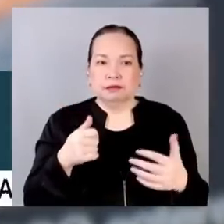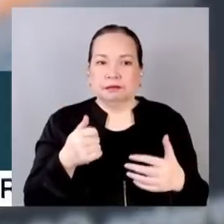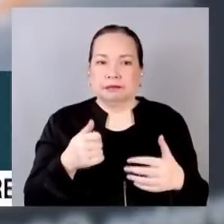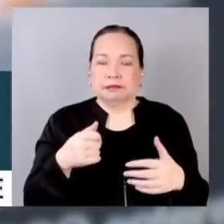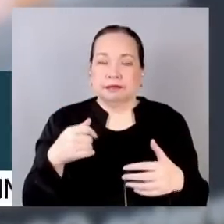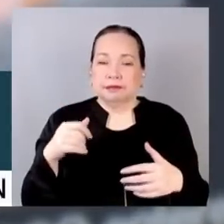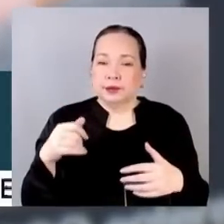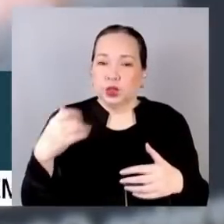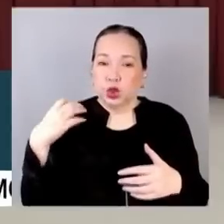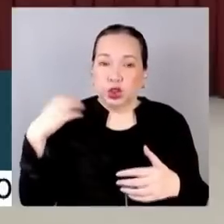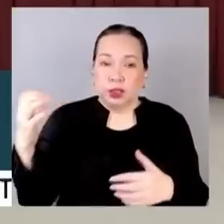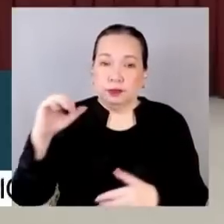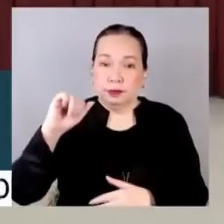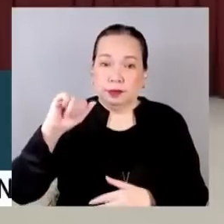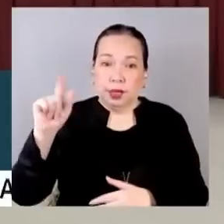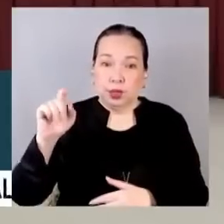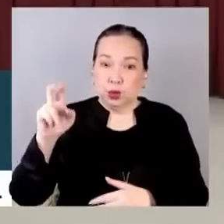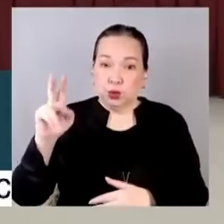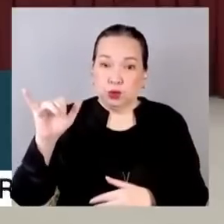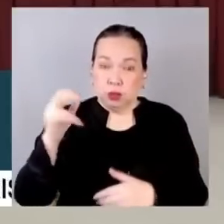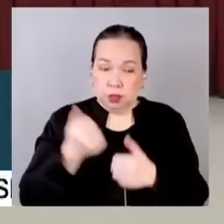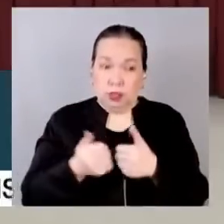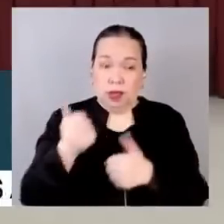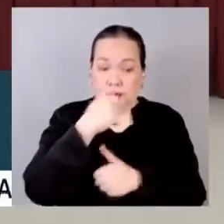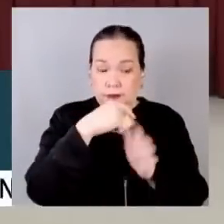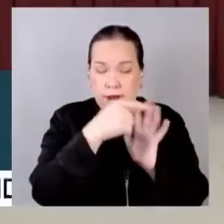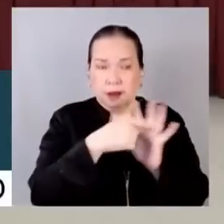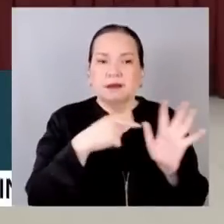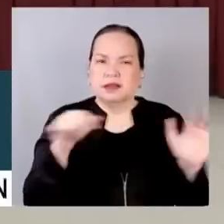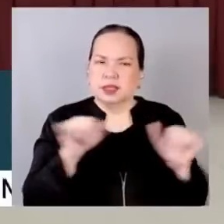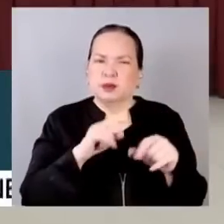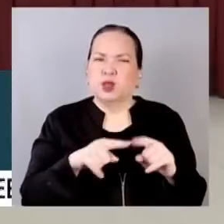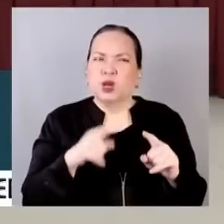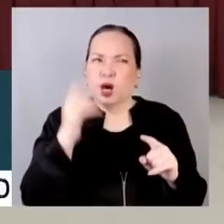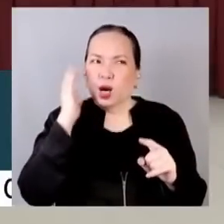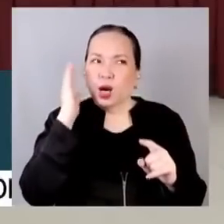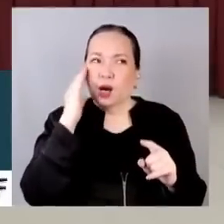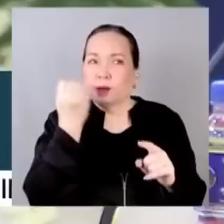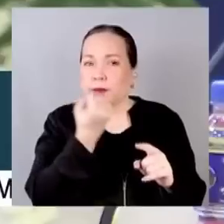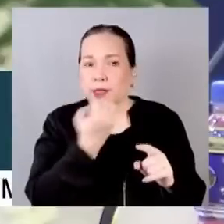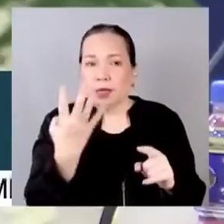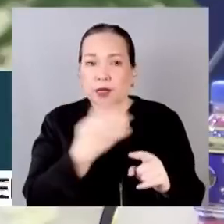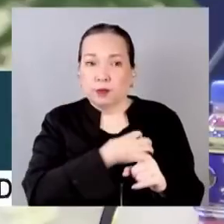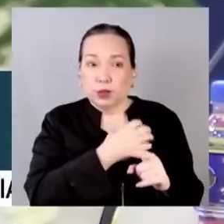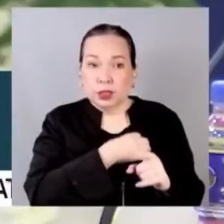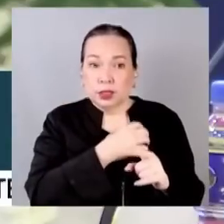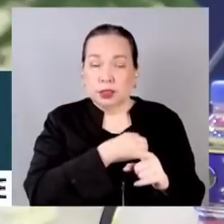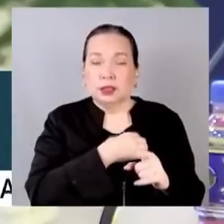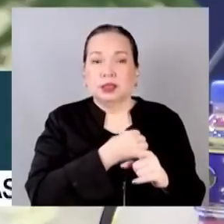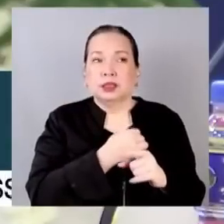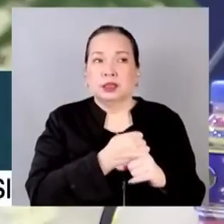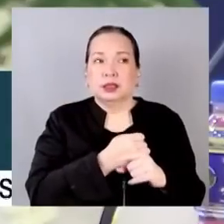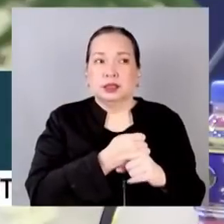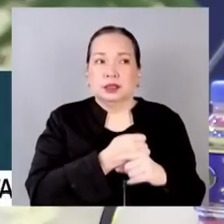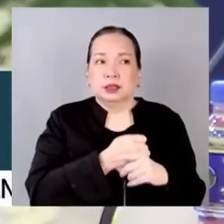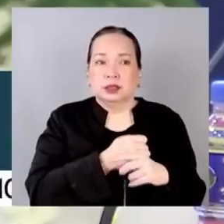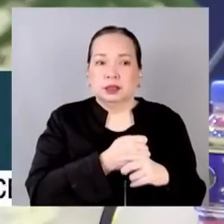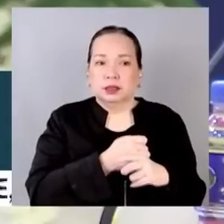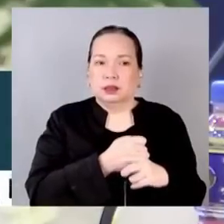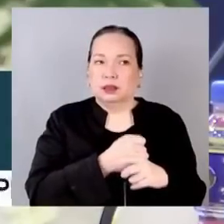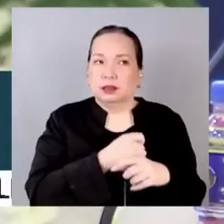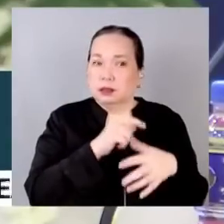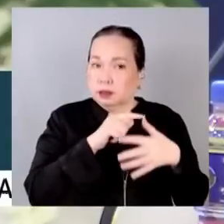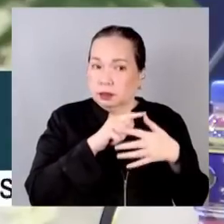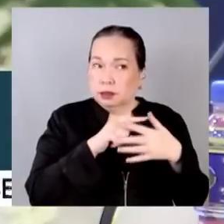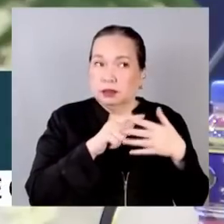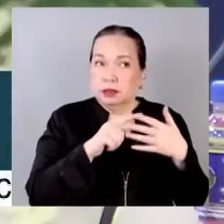well, we do not have any information on the number of police officers or senior police officers that the list has gone